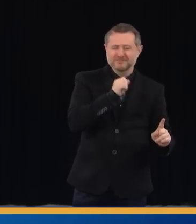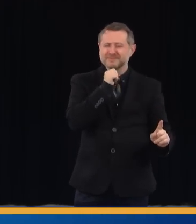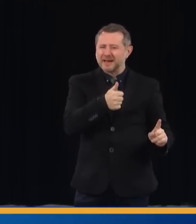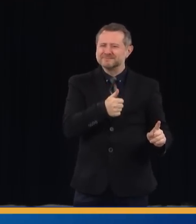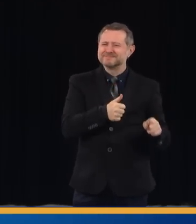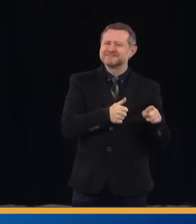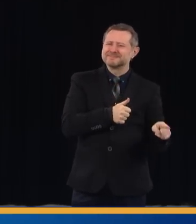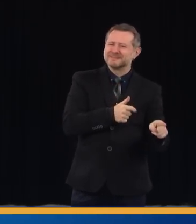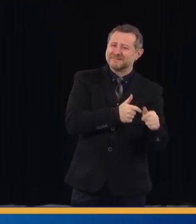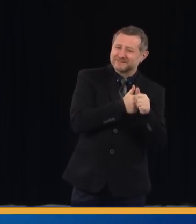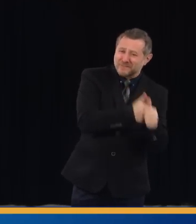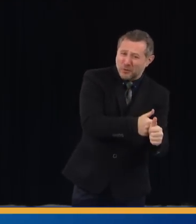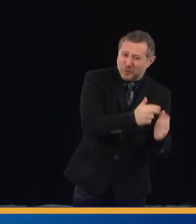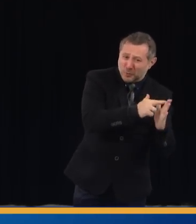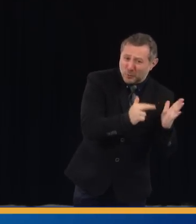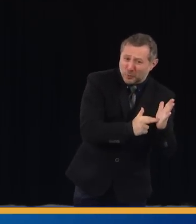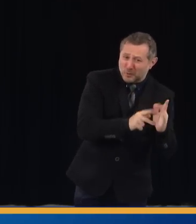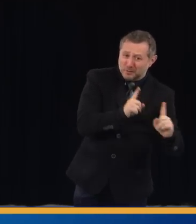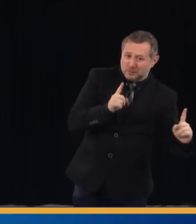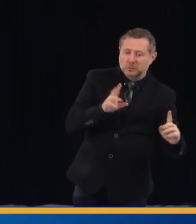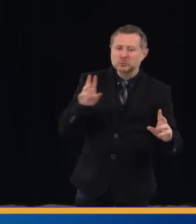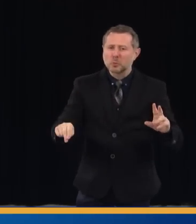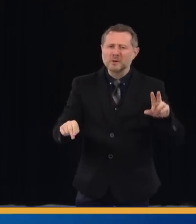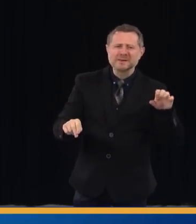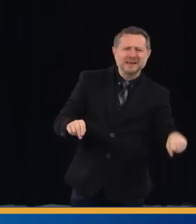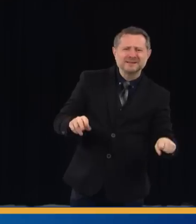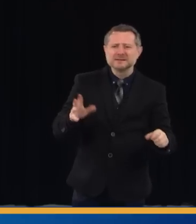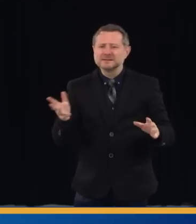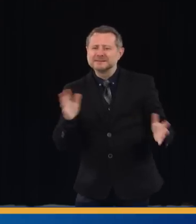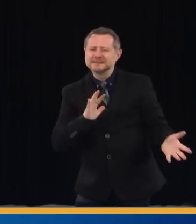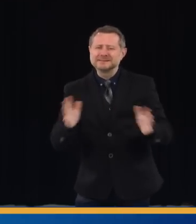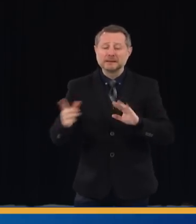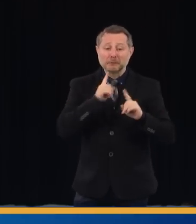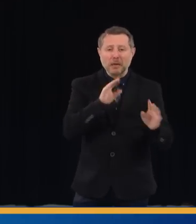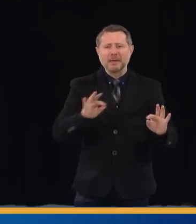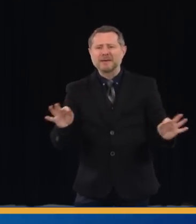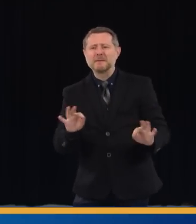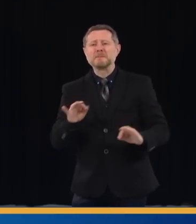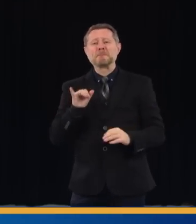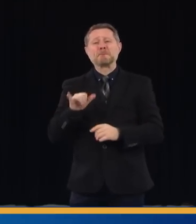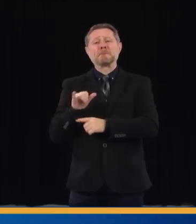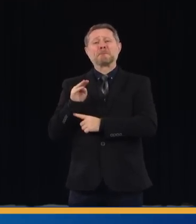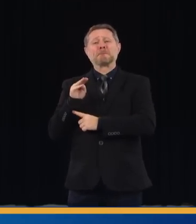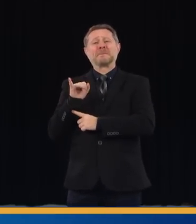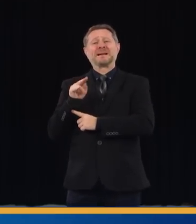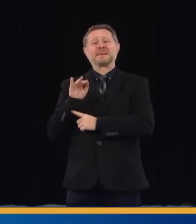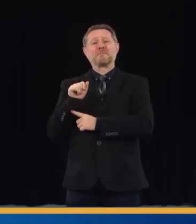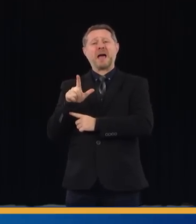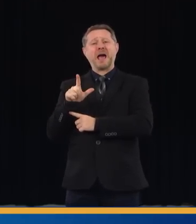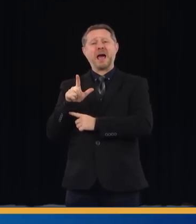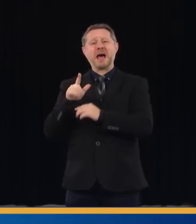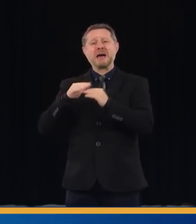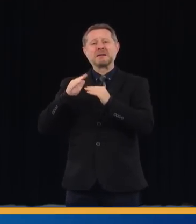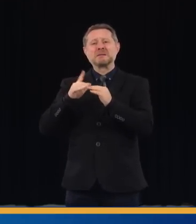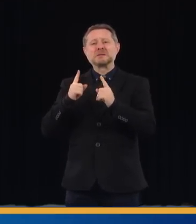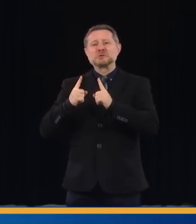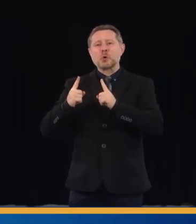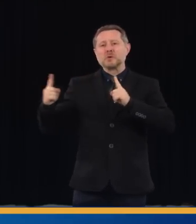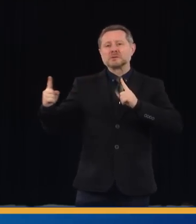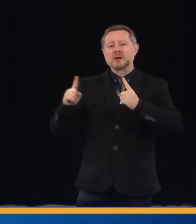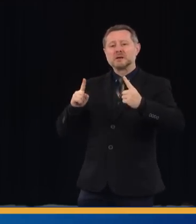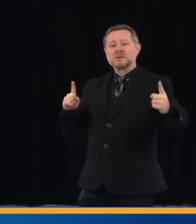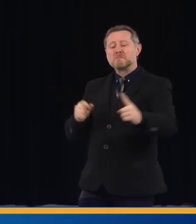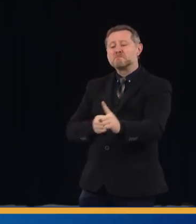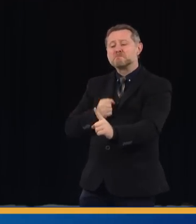with it, and then how effective it is. Minimal social distancing impact is where we get the